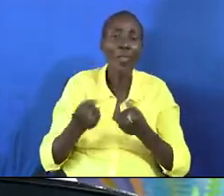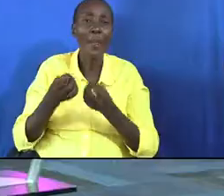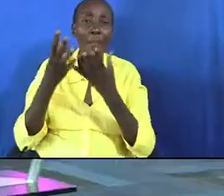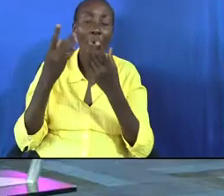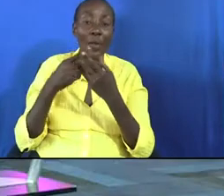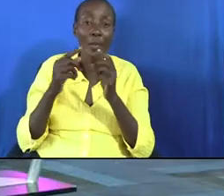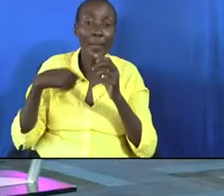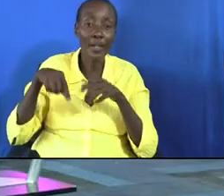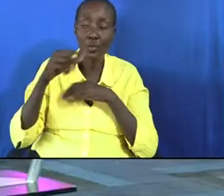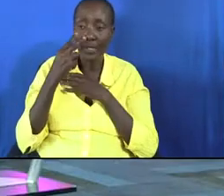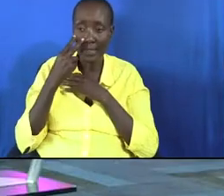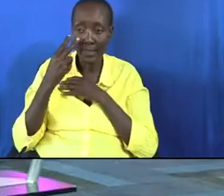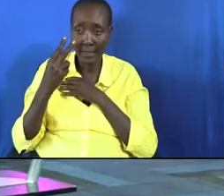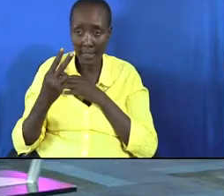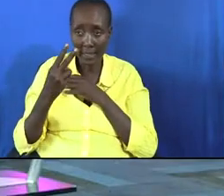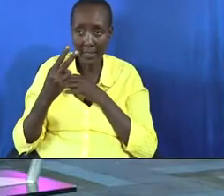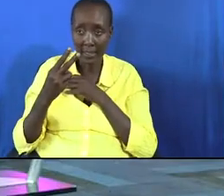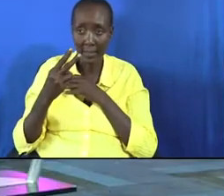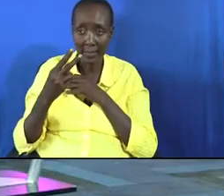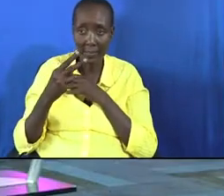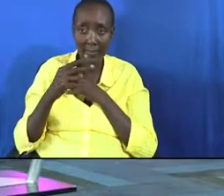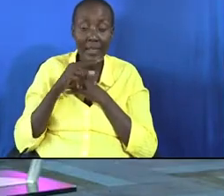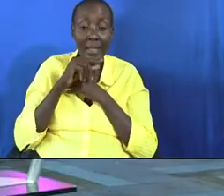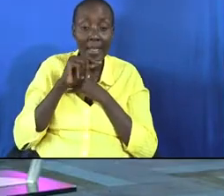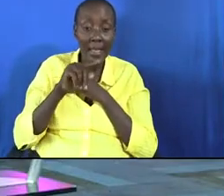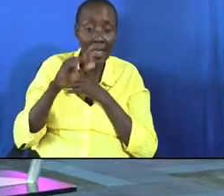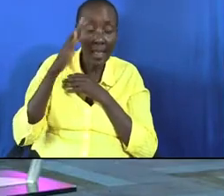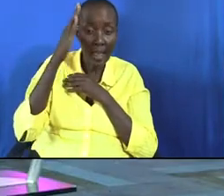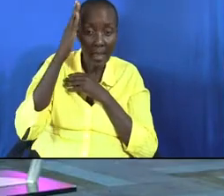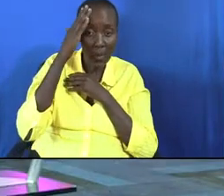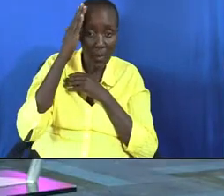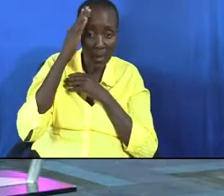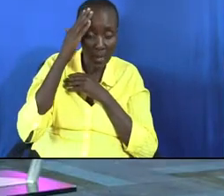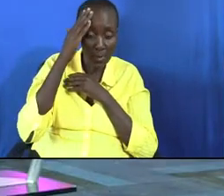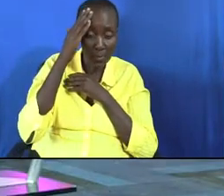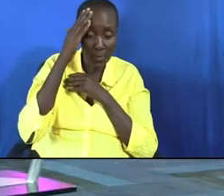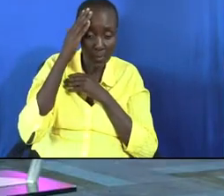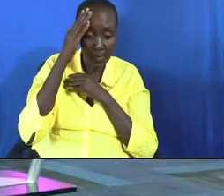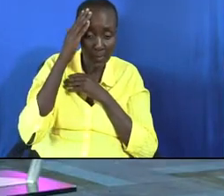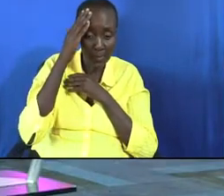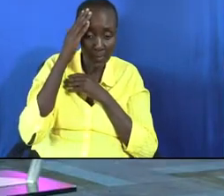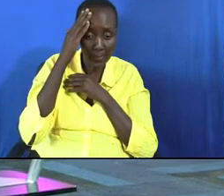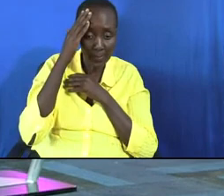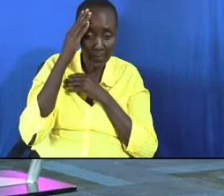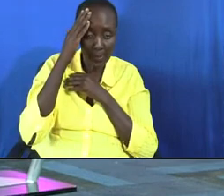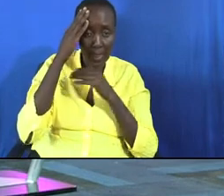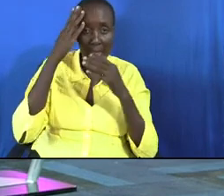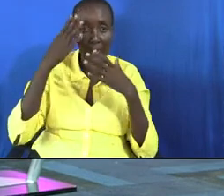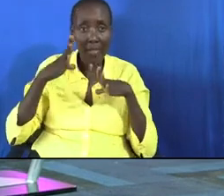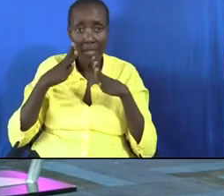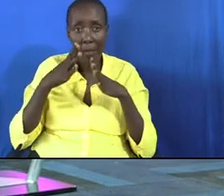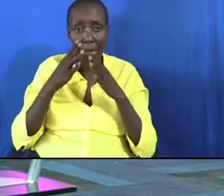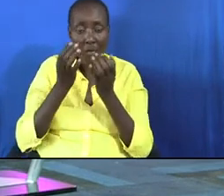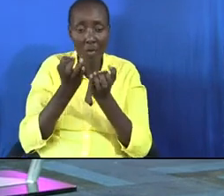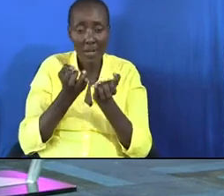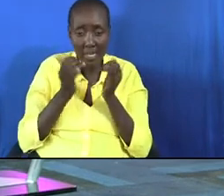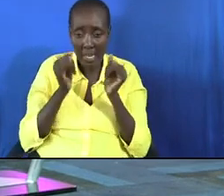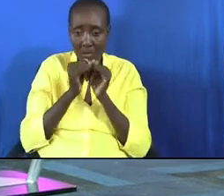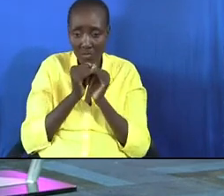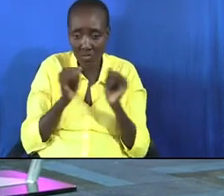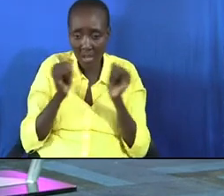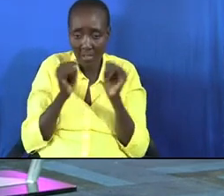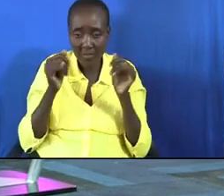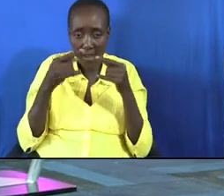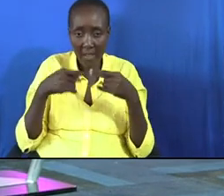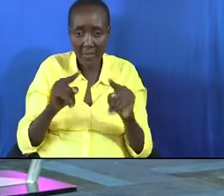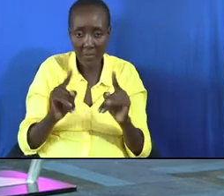we see he knew that these people needed to sanctify themselves.